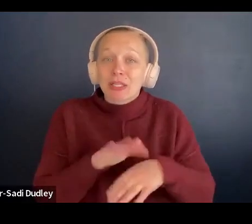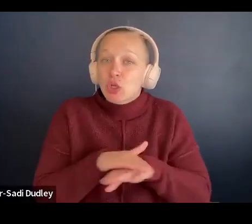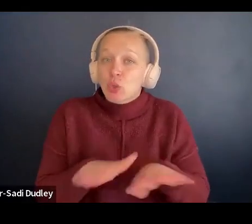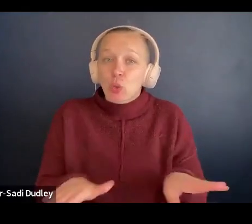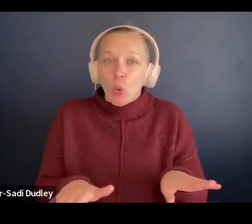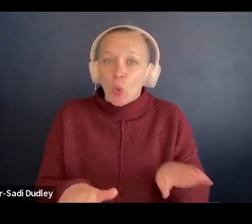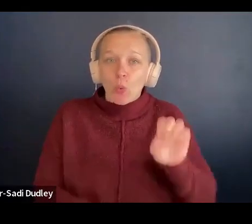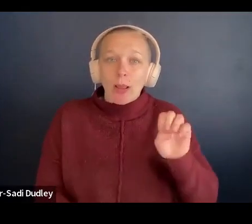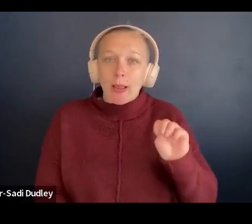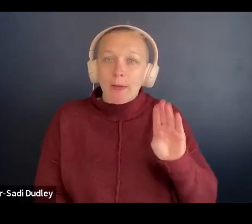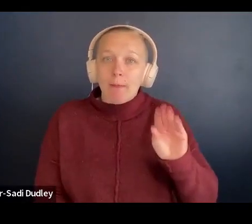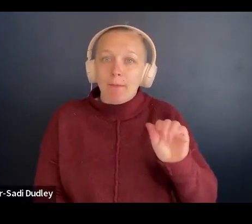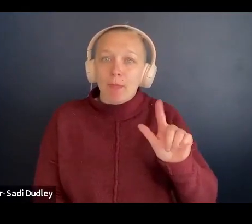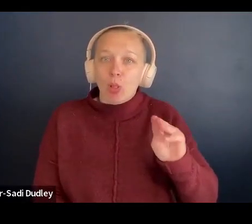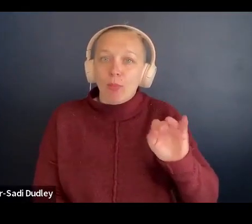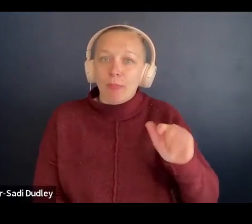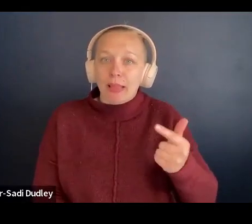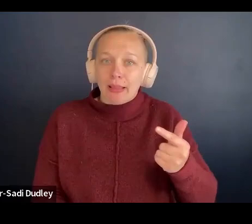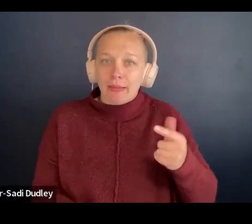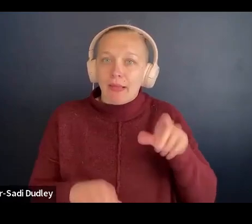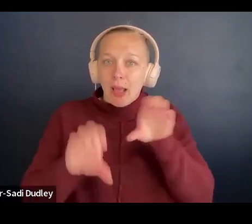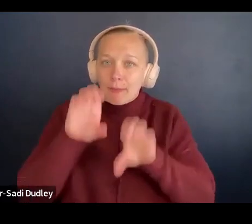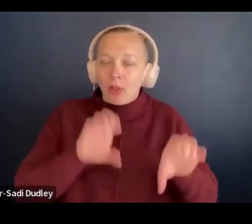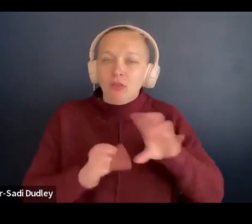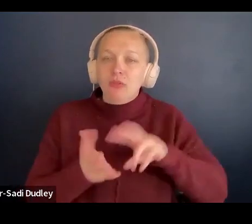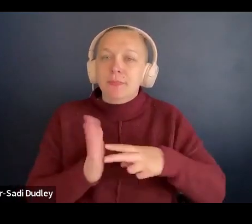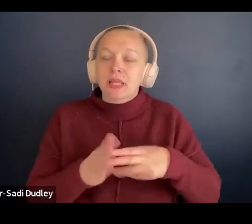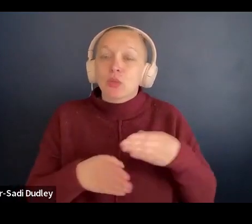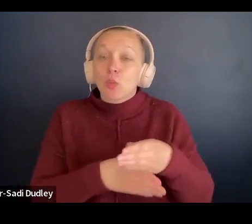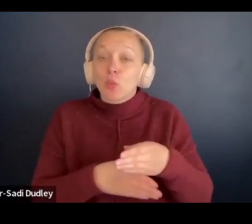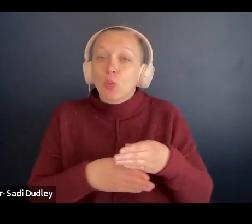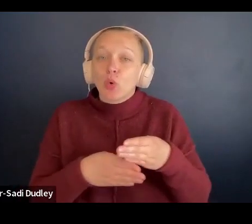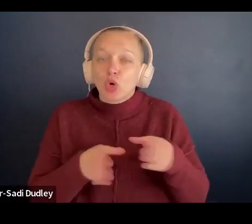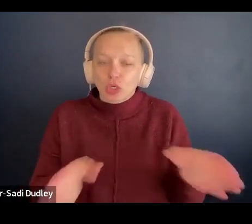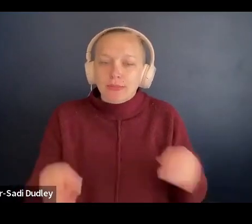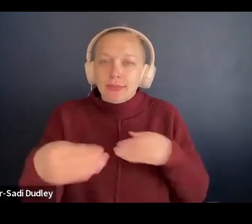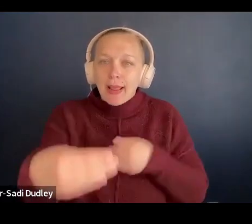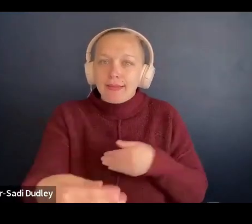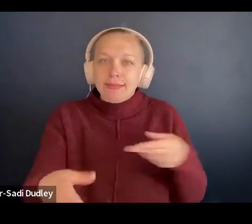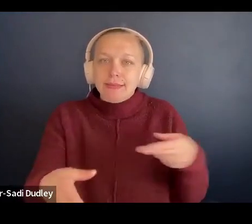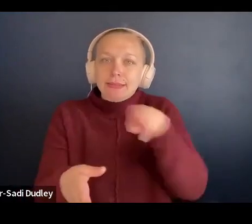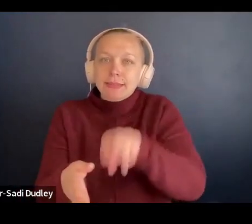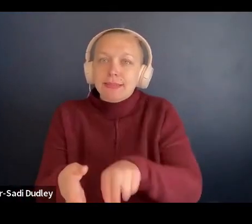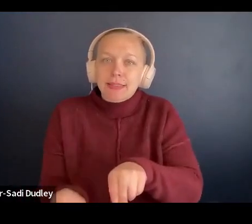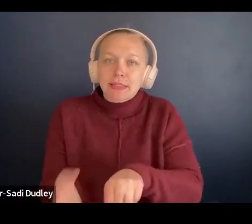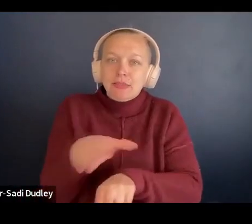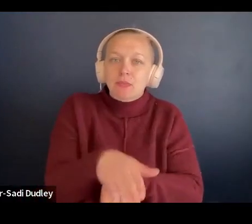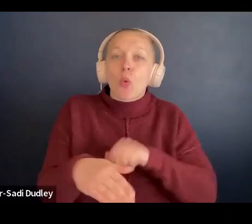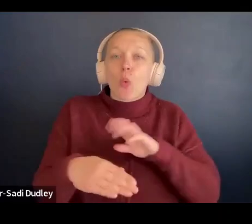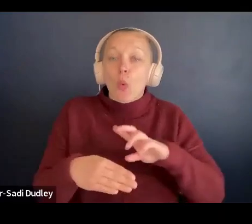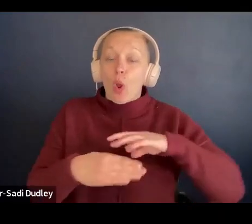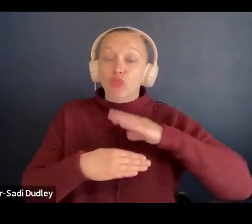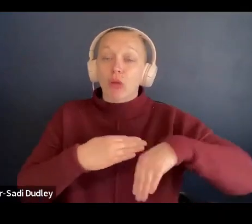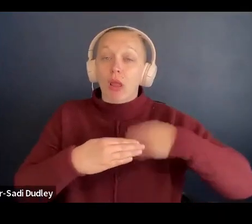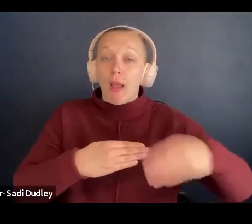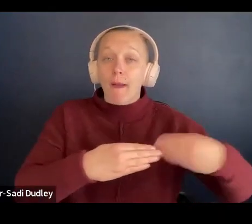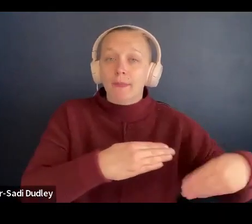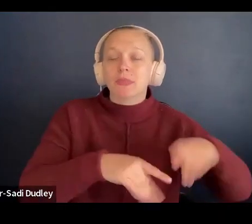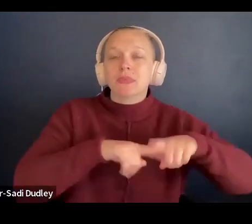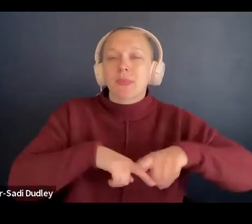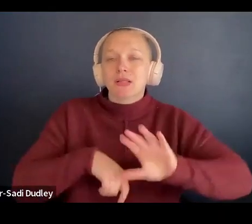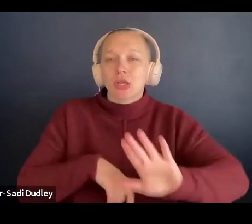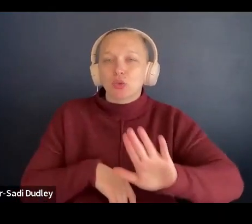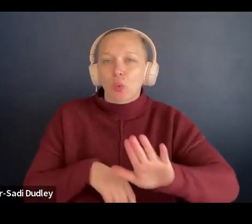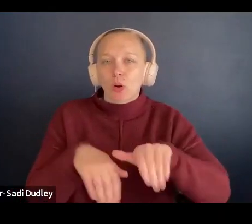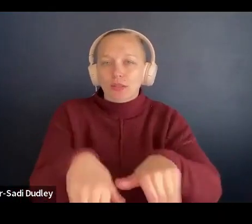the body is buried in like a wooden casket, or it's wrapped in a shroud based on the preferences of the cemetery, of